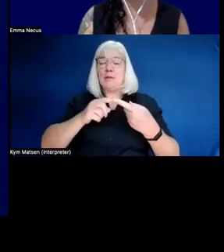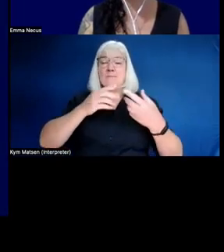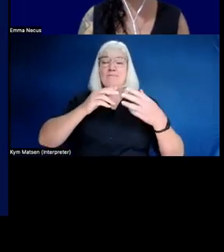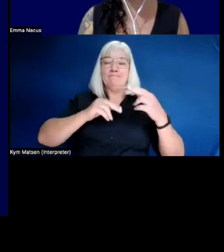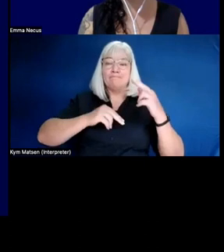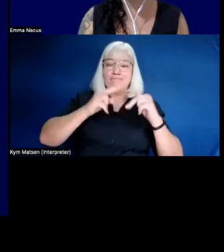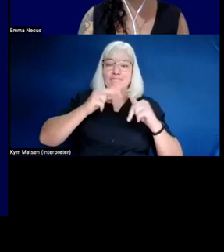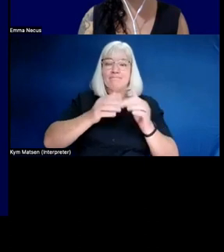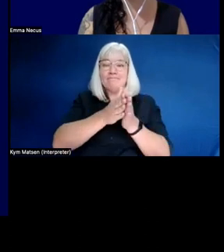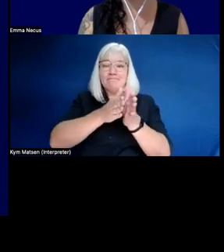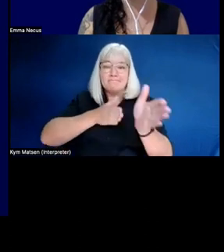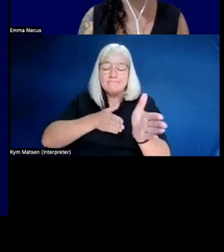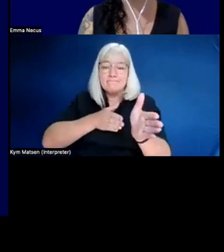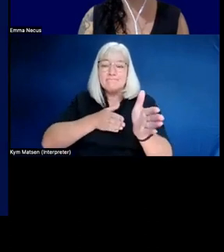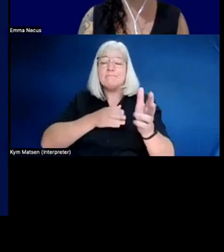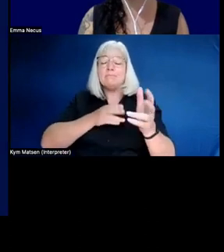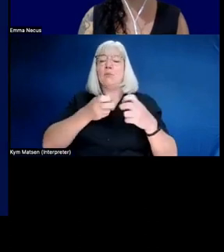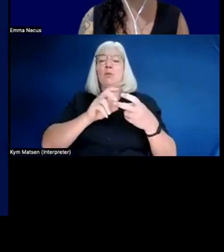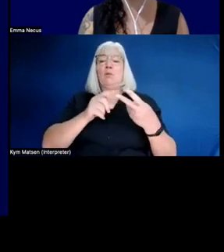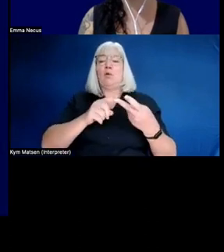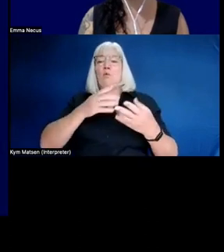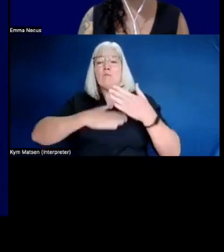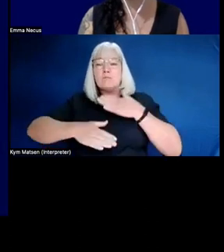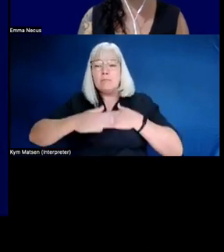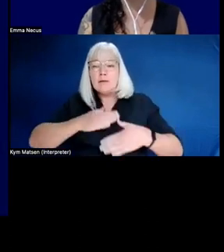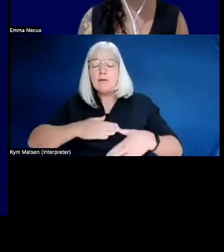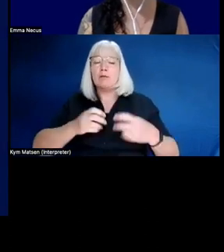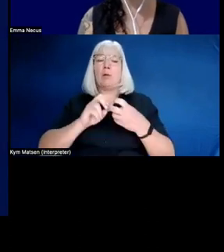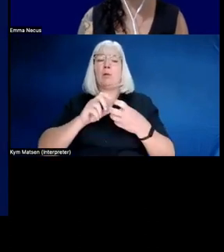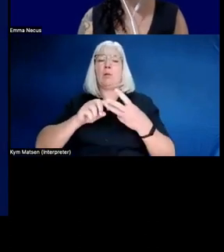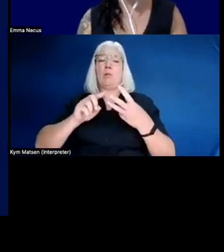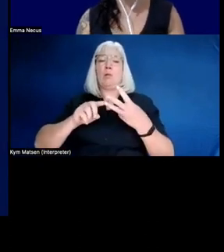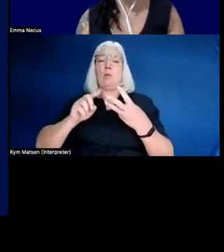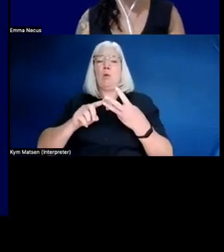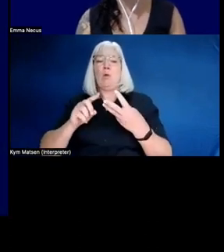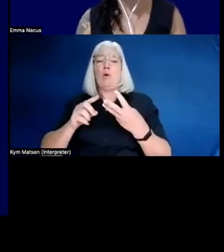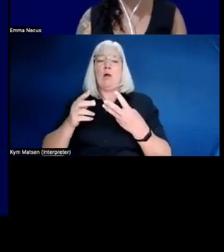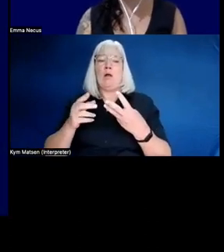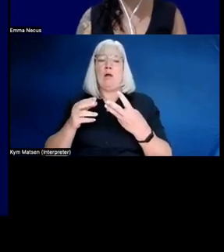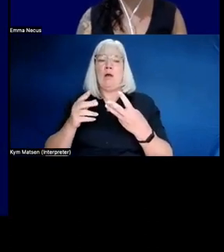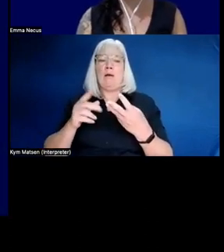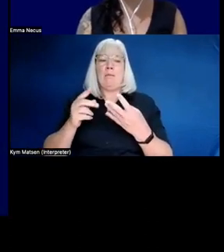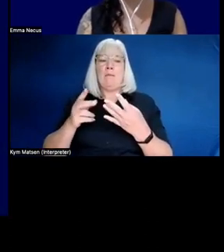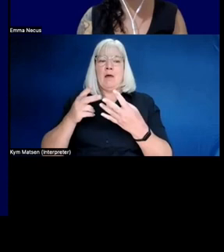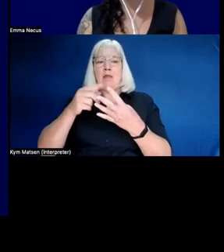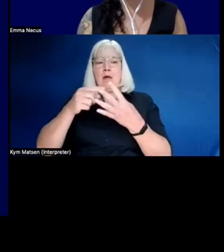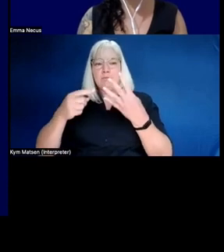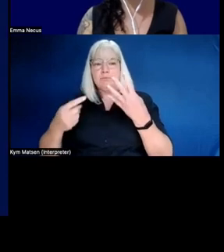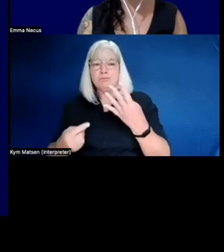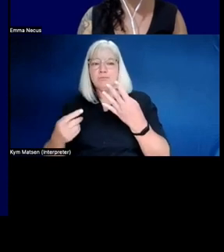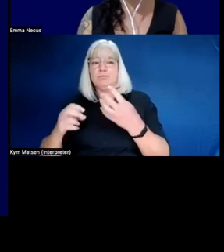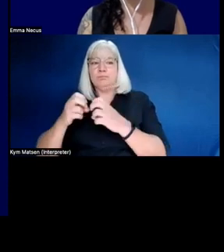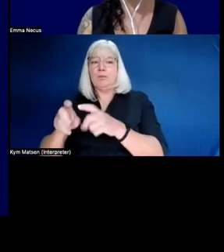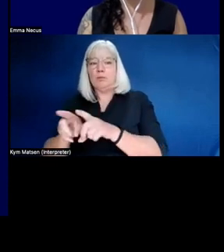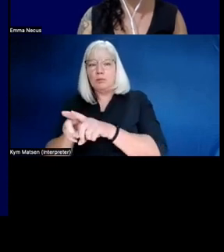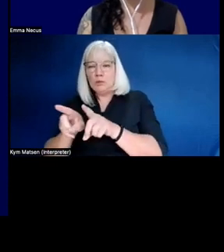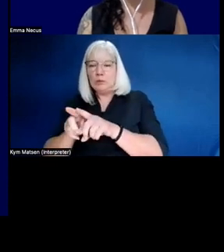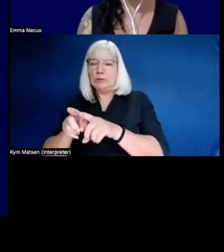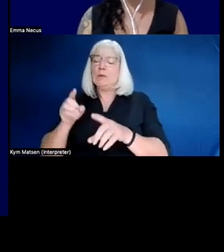important to consider the individual at the centre of creating a mealtime routine and know their individual needs.